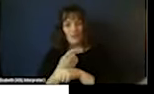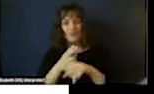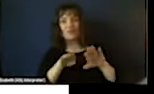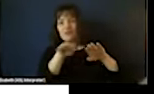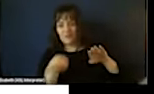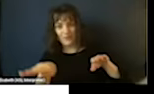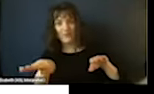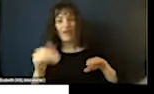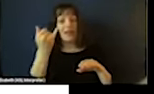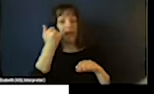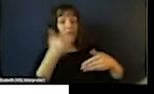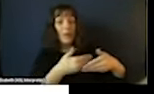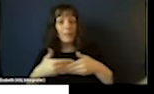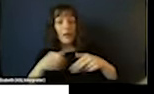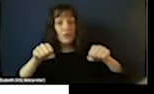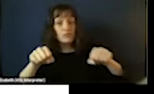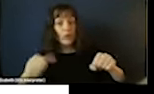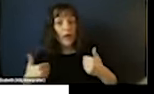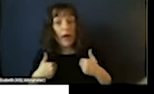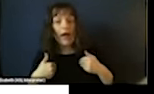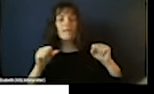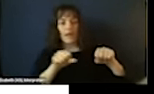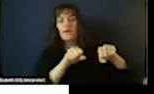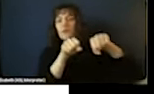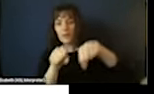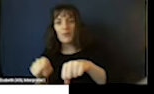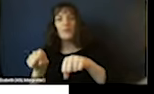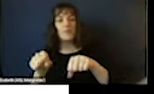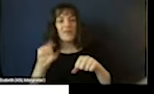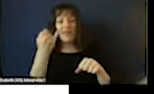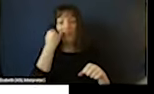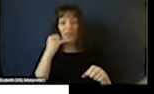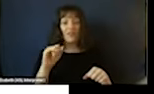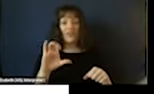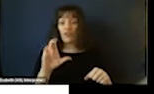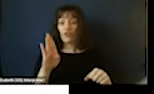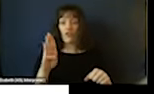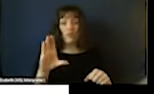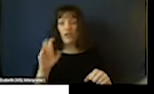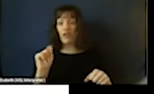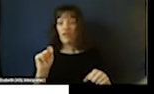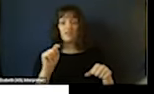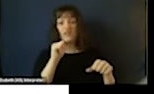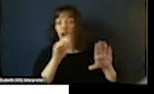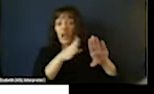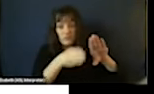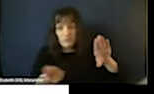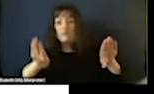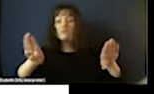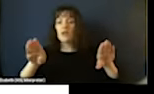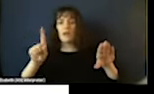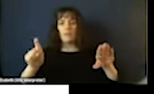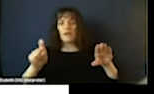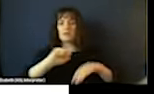When a curb cut doesn't exist, a temporary ramp must be placed there or a curb must be retrofitted to have a ramp.